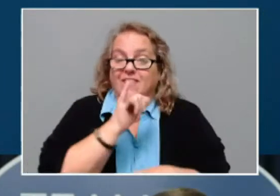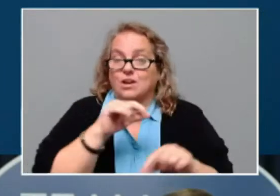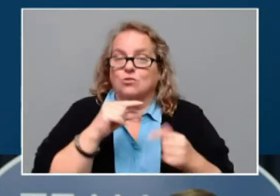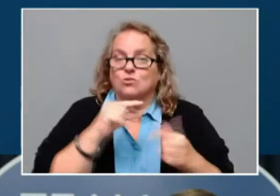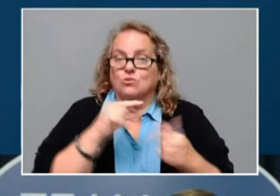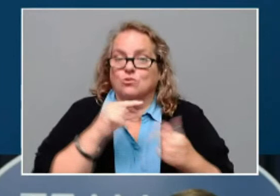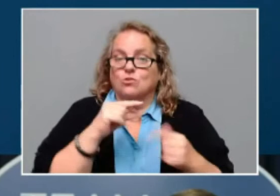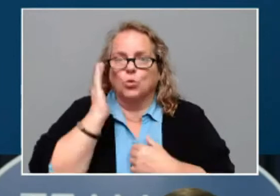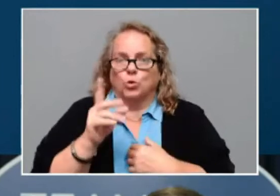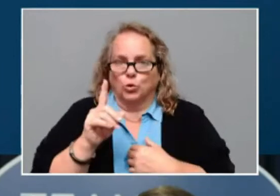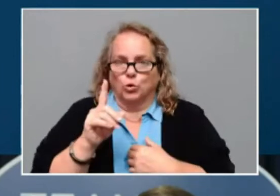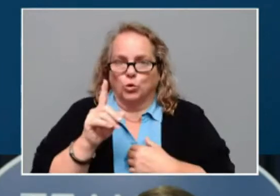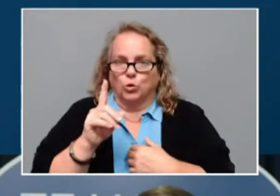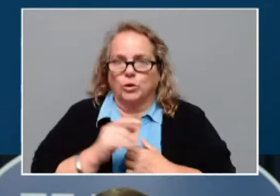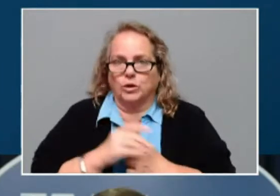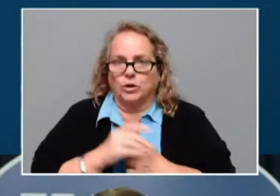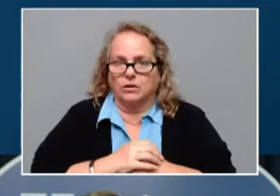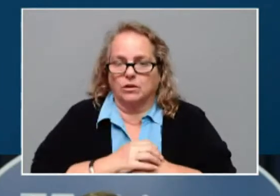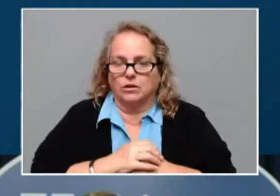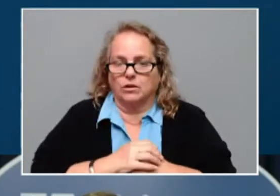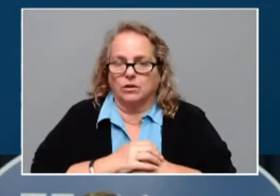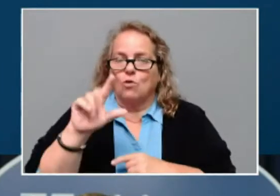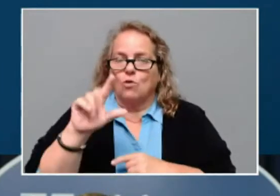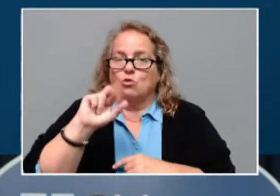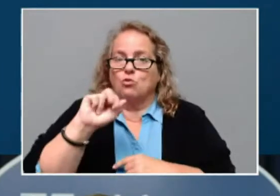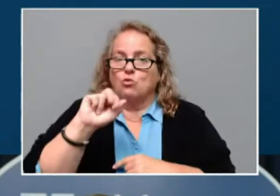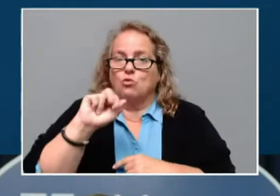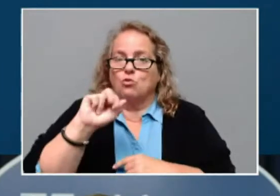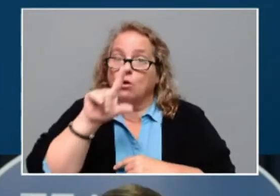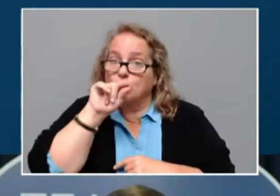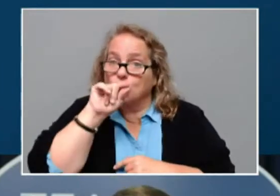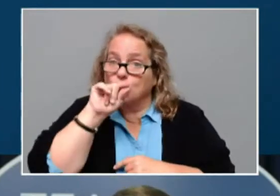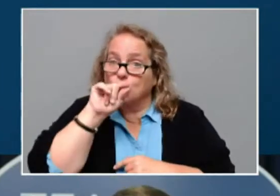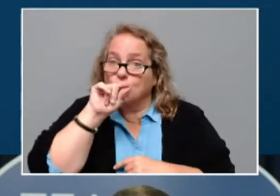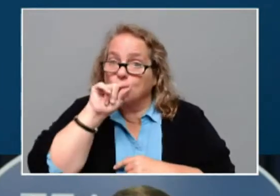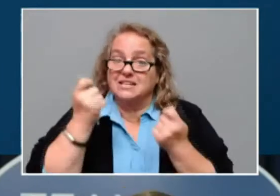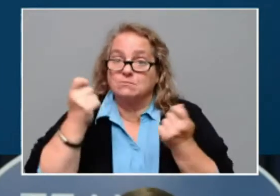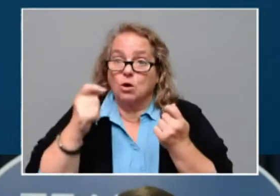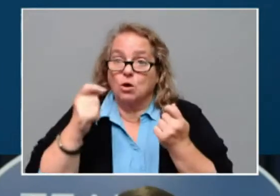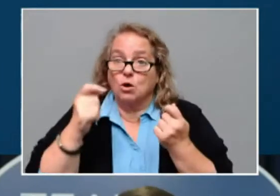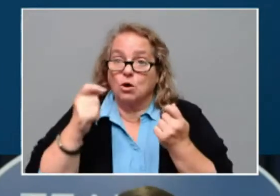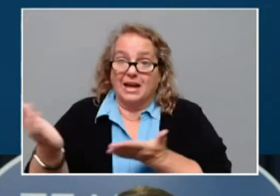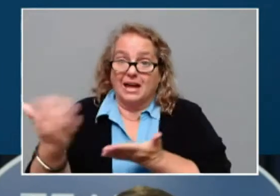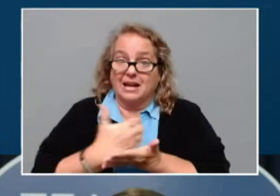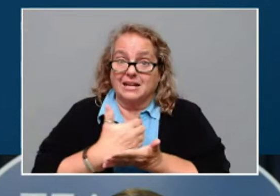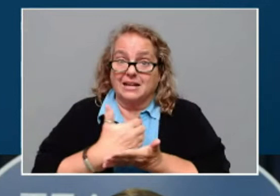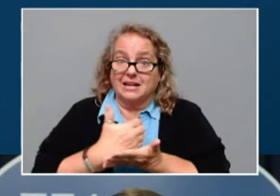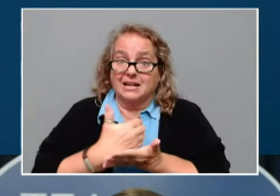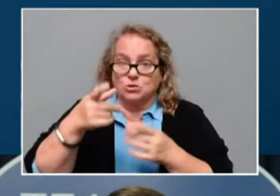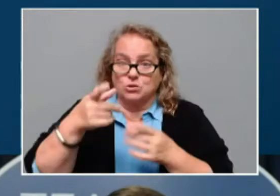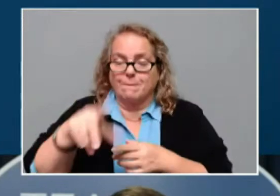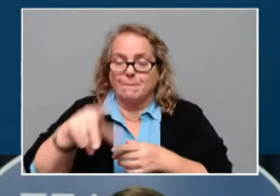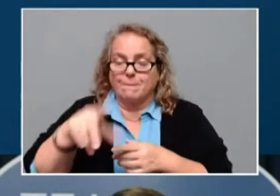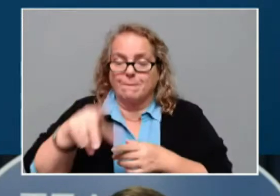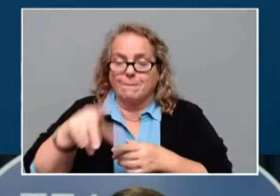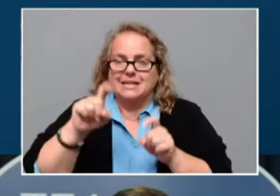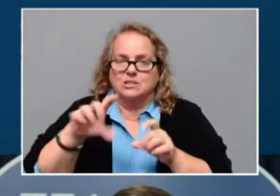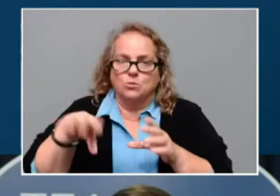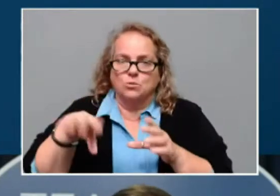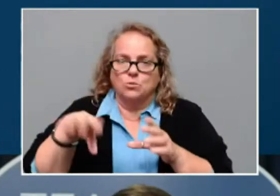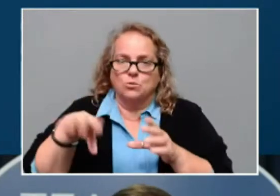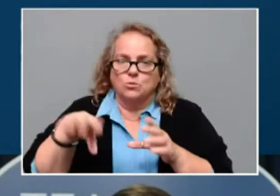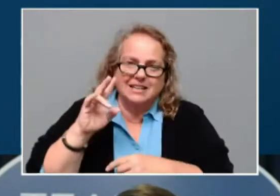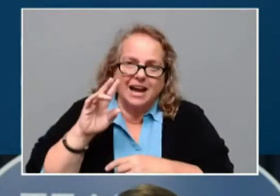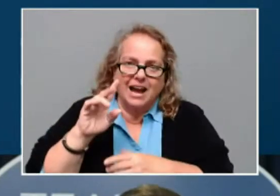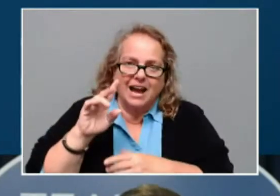know Louisville's Railbird Festival, when they collected information, you had to be tested within a period of time, or you